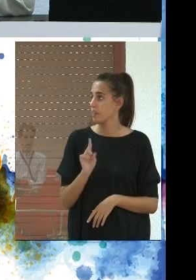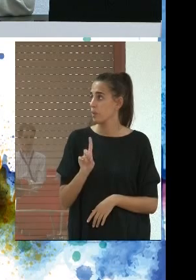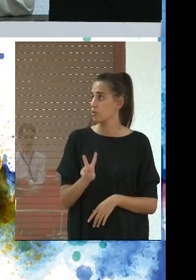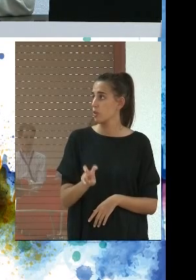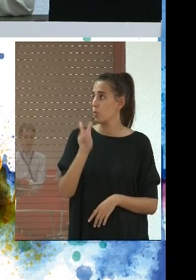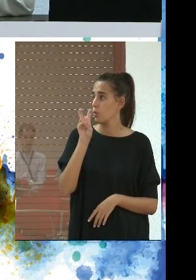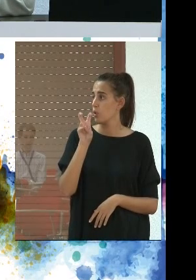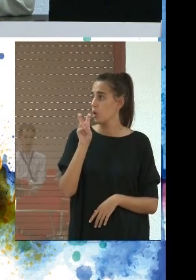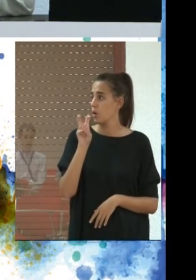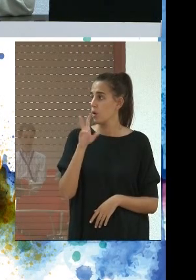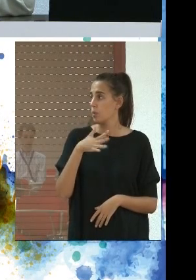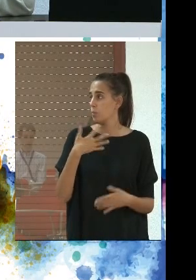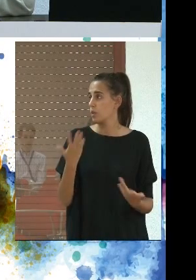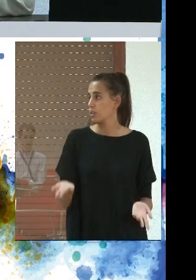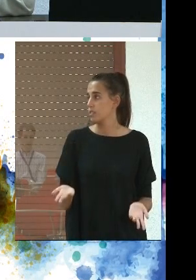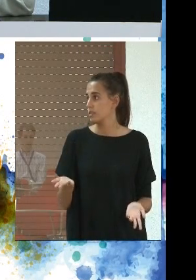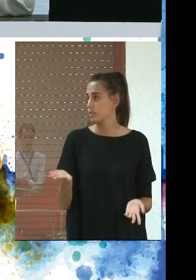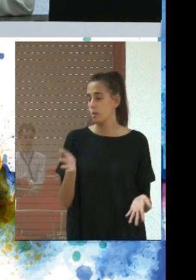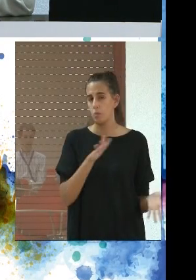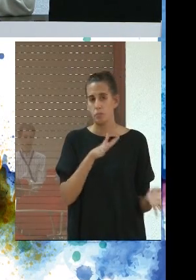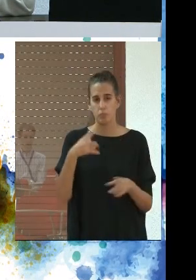We're having a 1 second window,